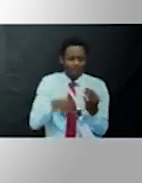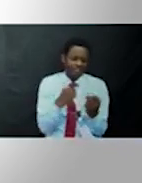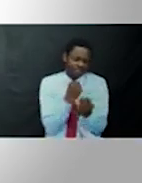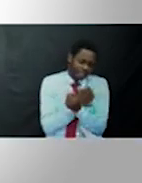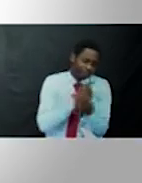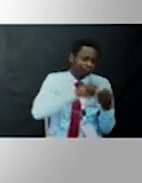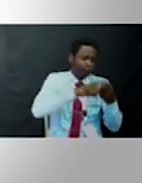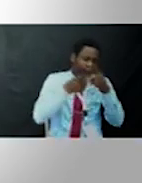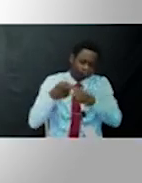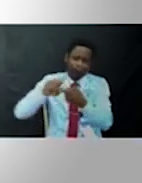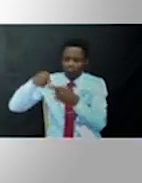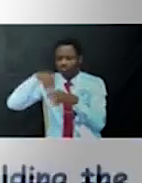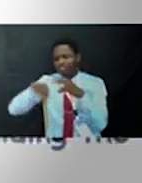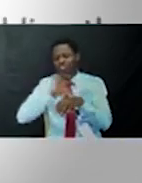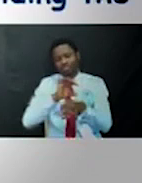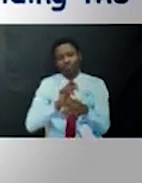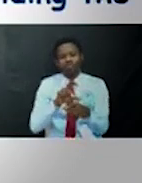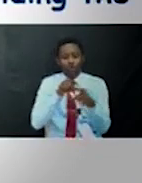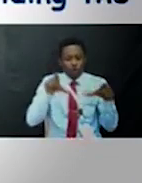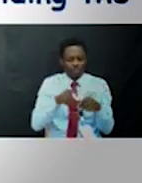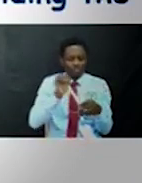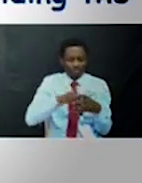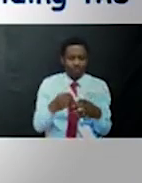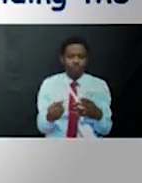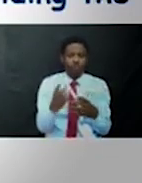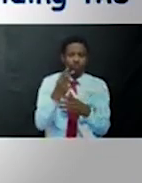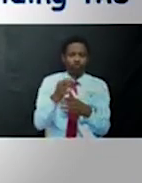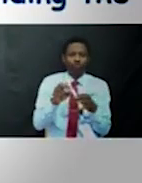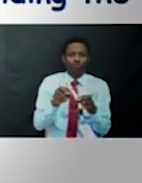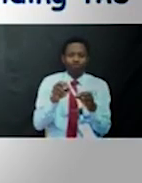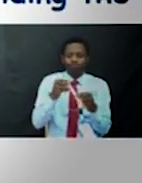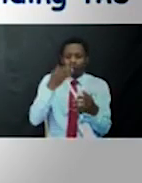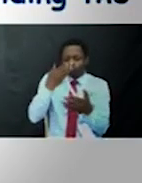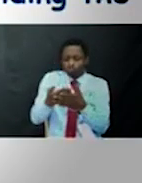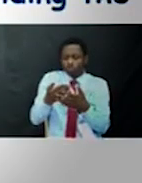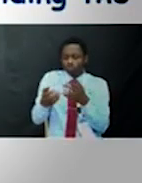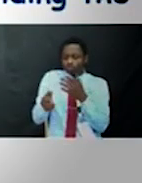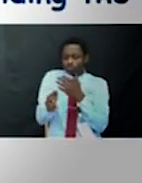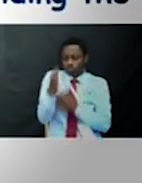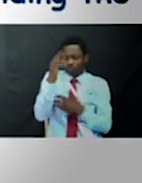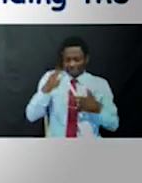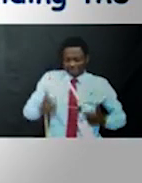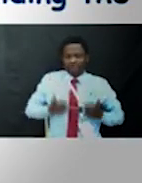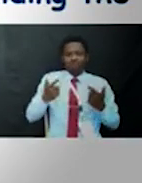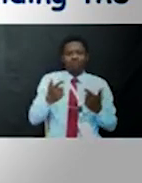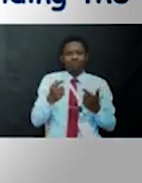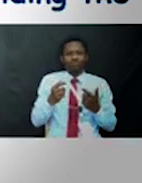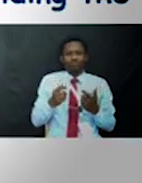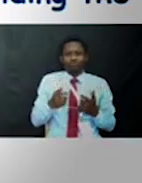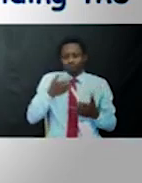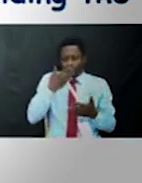another. The local church upholding the values of godliness. The local church upholding the